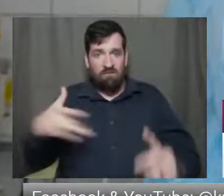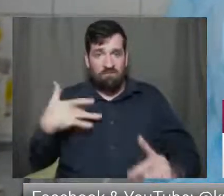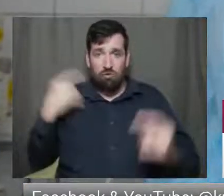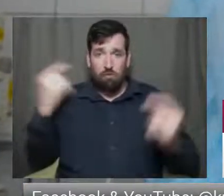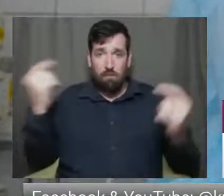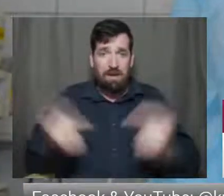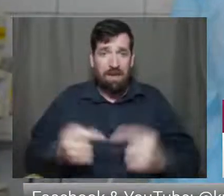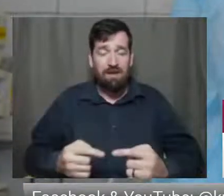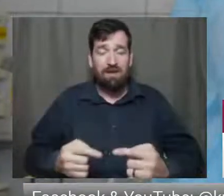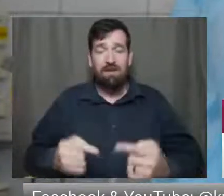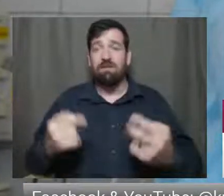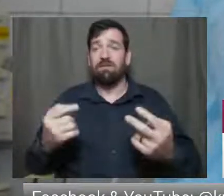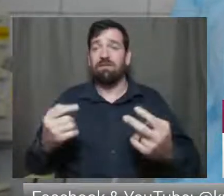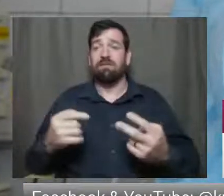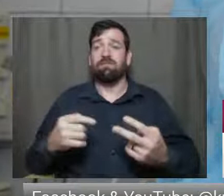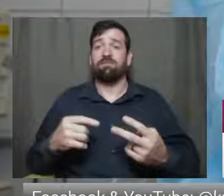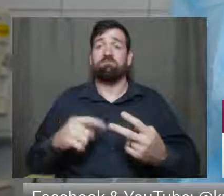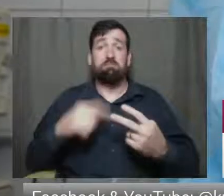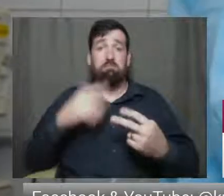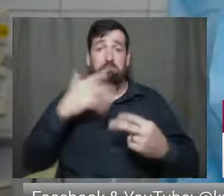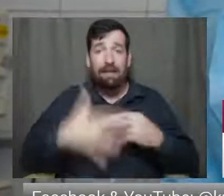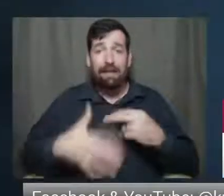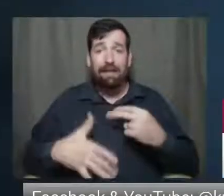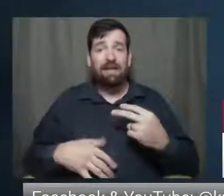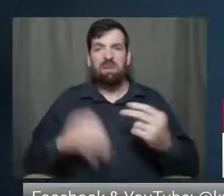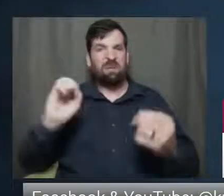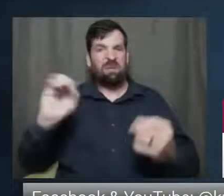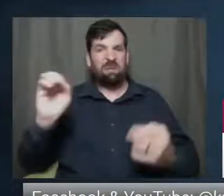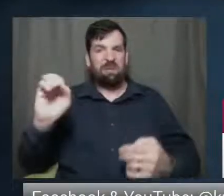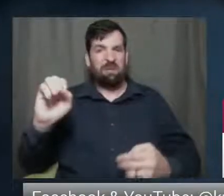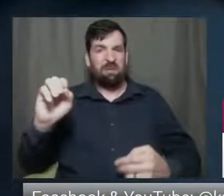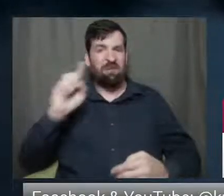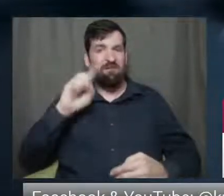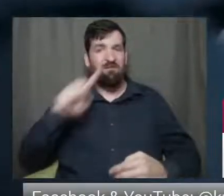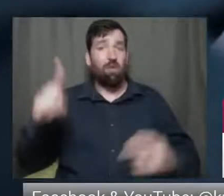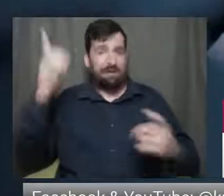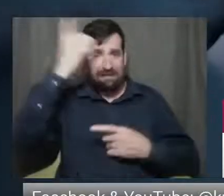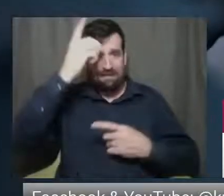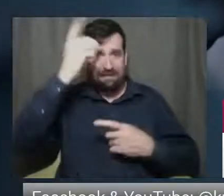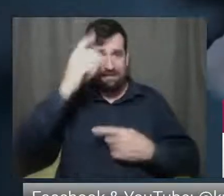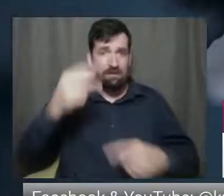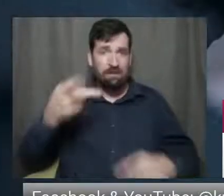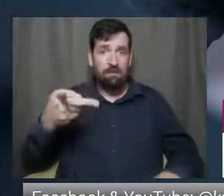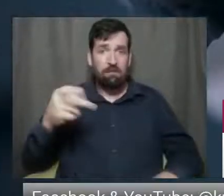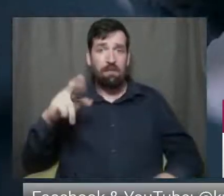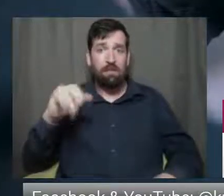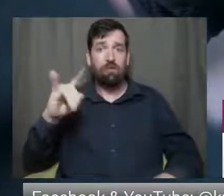any bleeding in your gums to have a disease. Periodontal disease